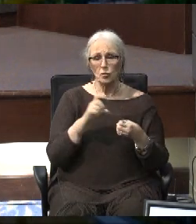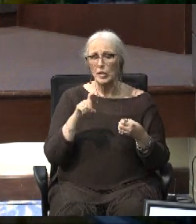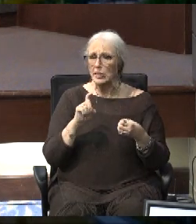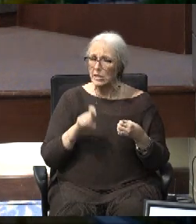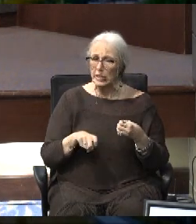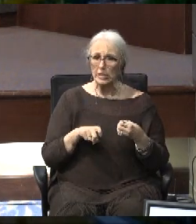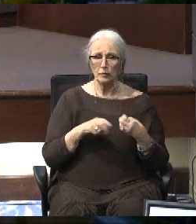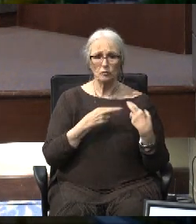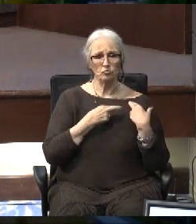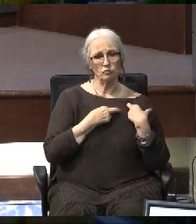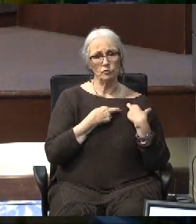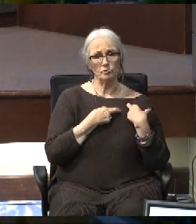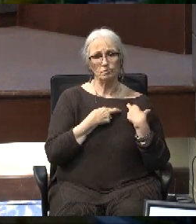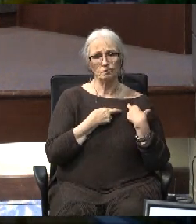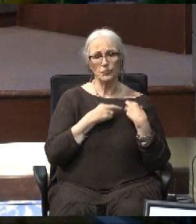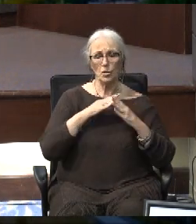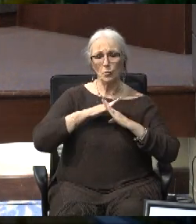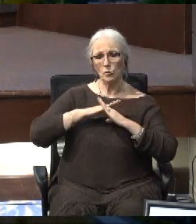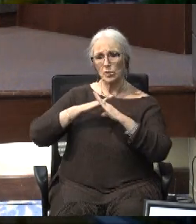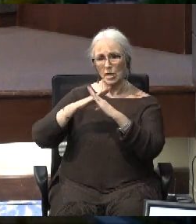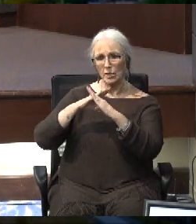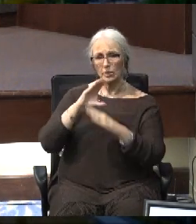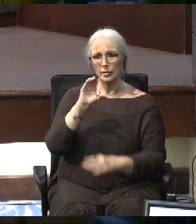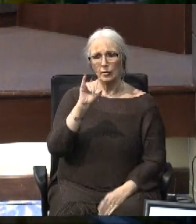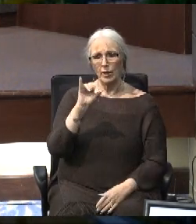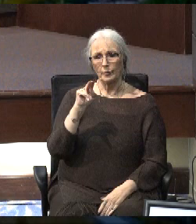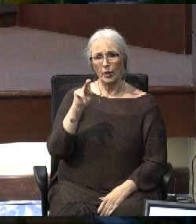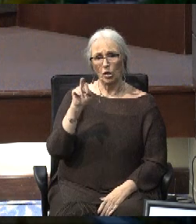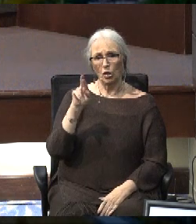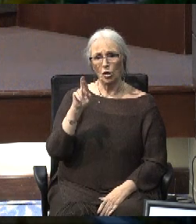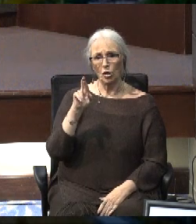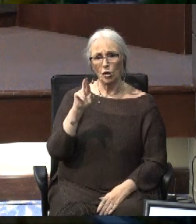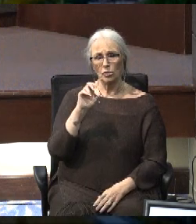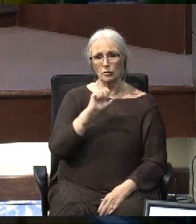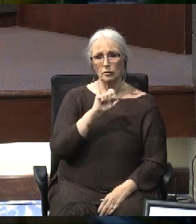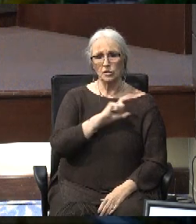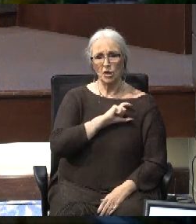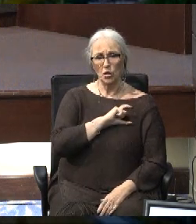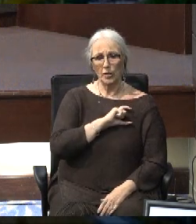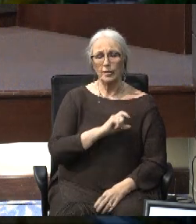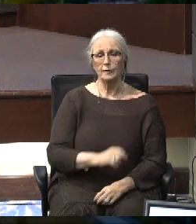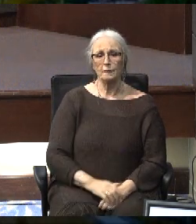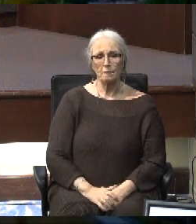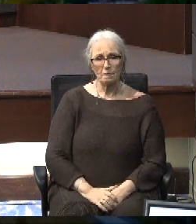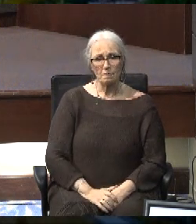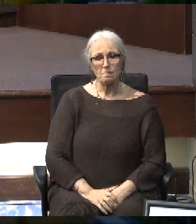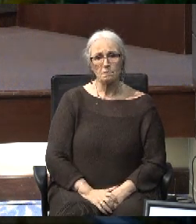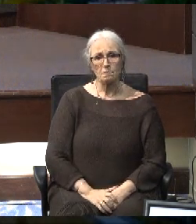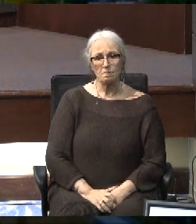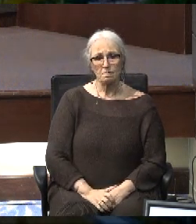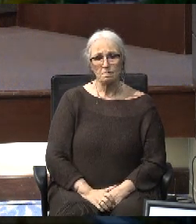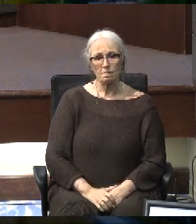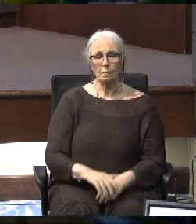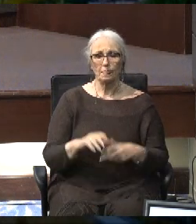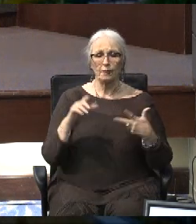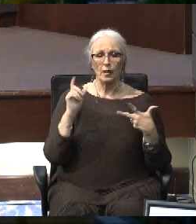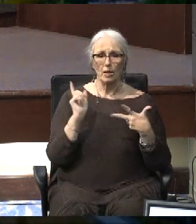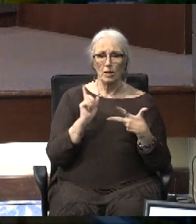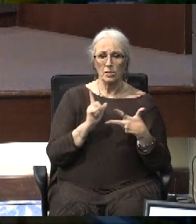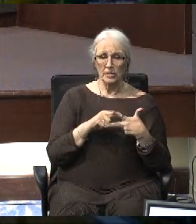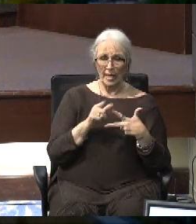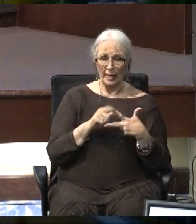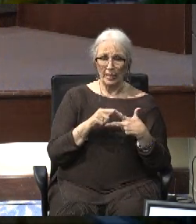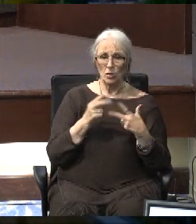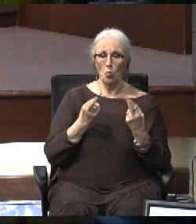diligent in protecting our cyber security. So Second resolution I wanted